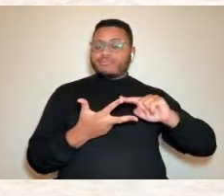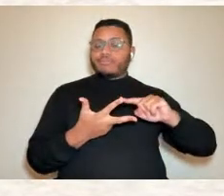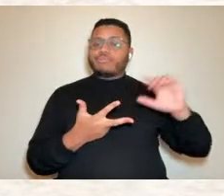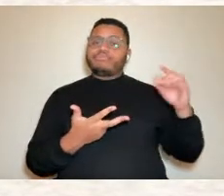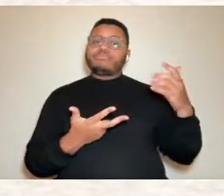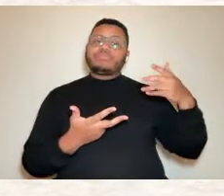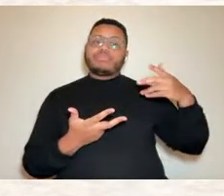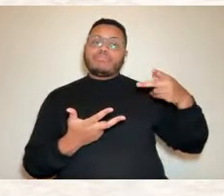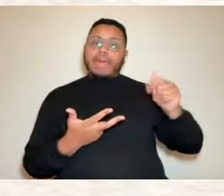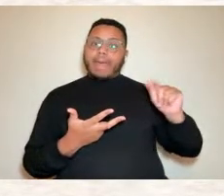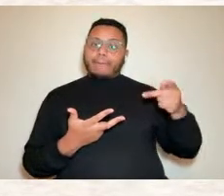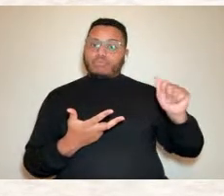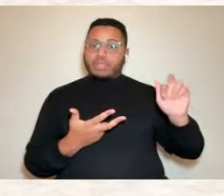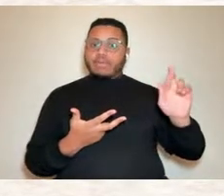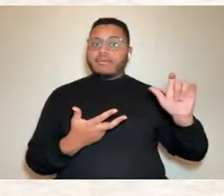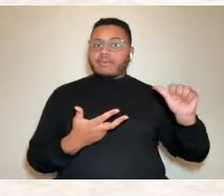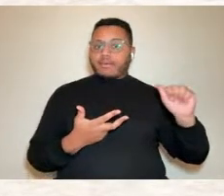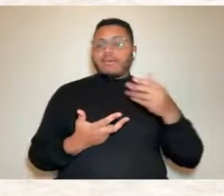pepper.